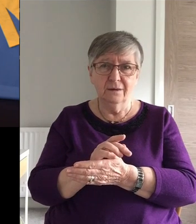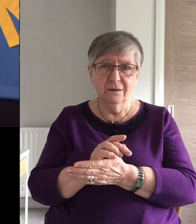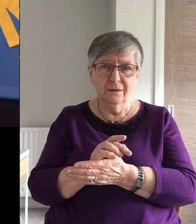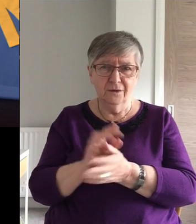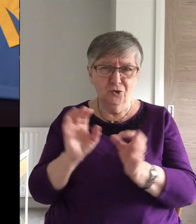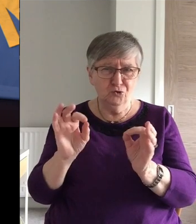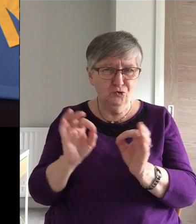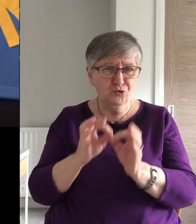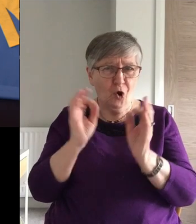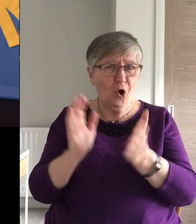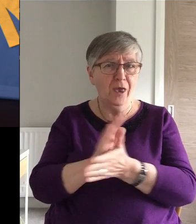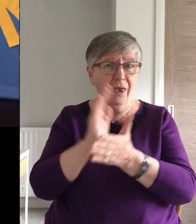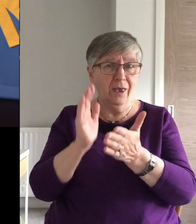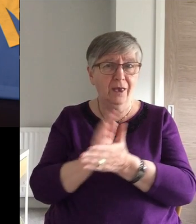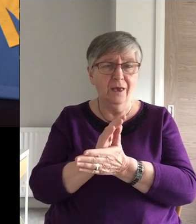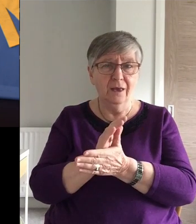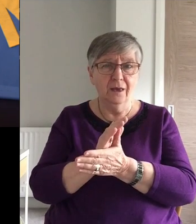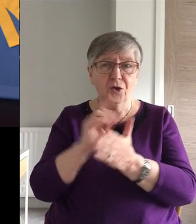Pure joy.